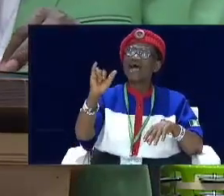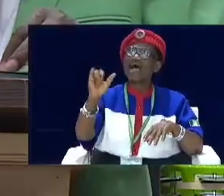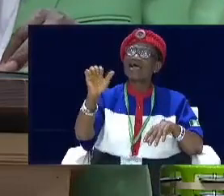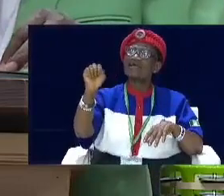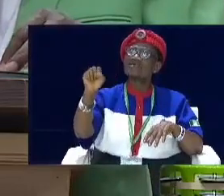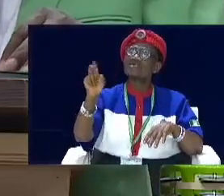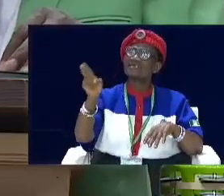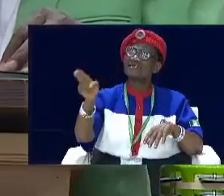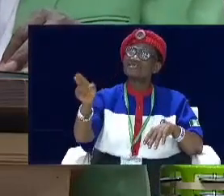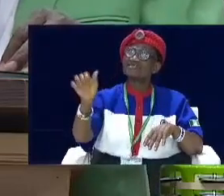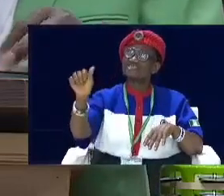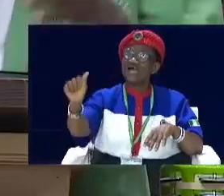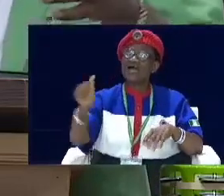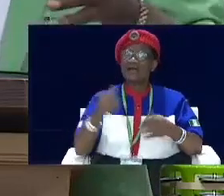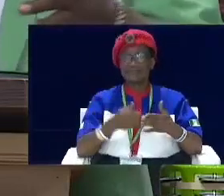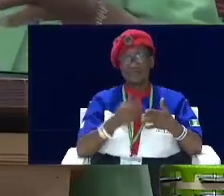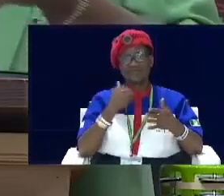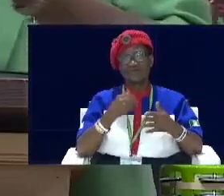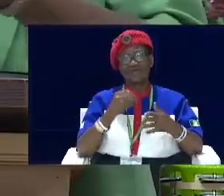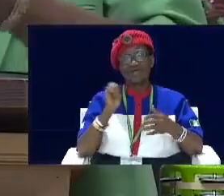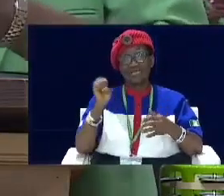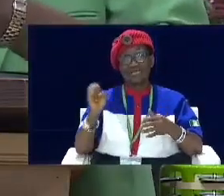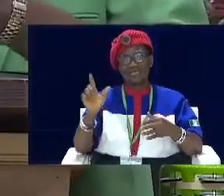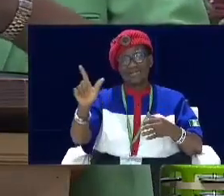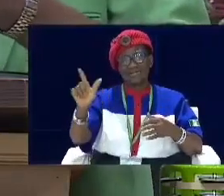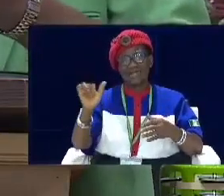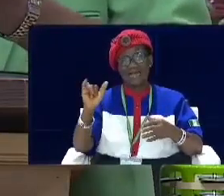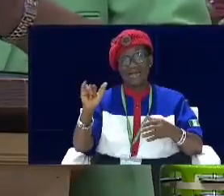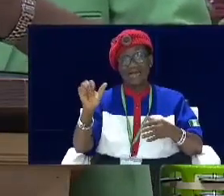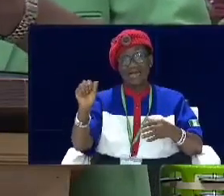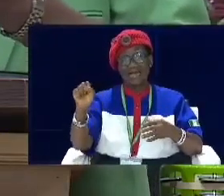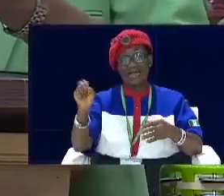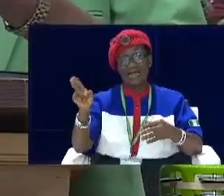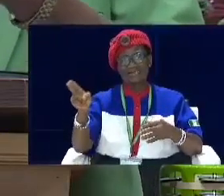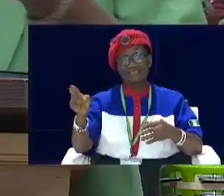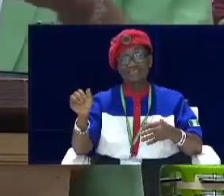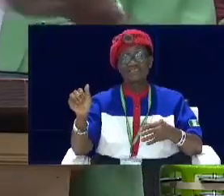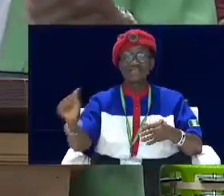before. Elisha was busy